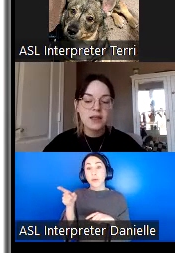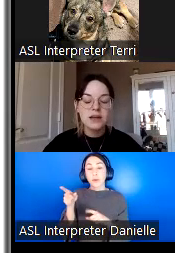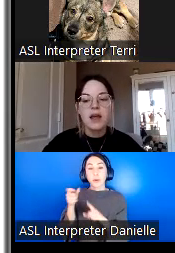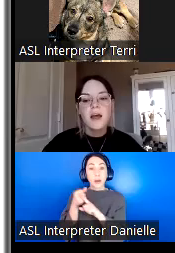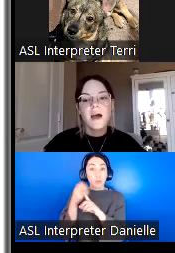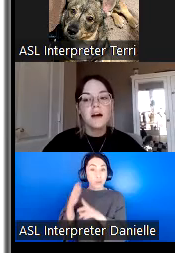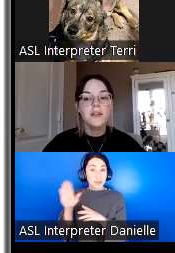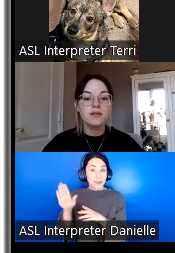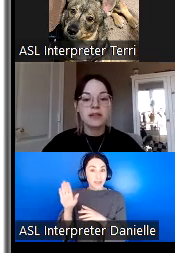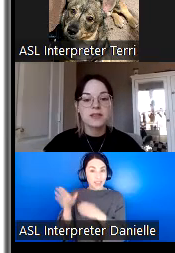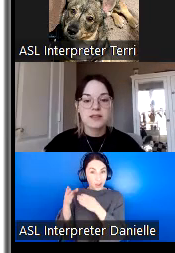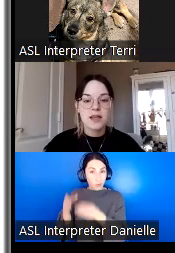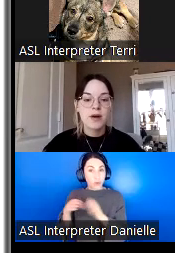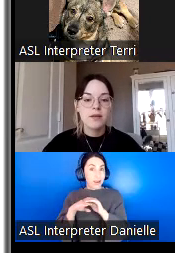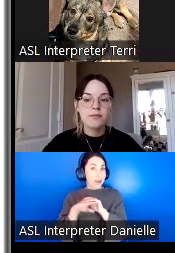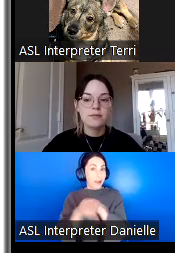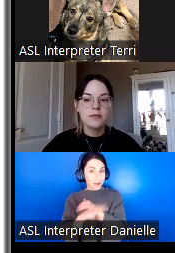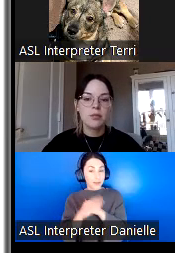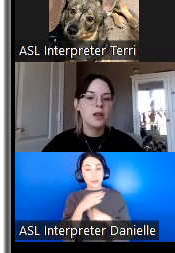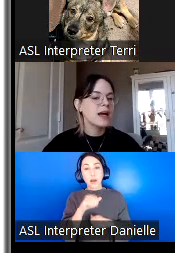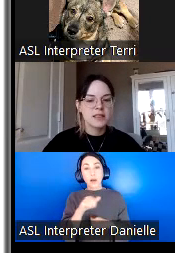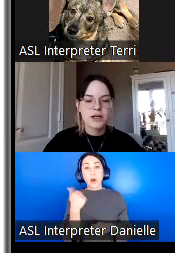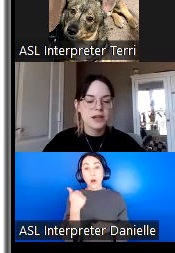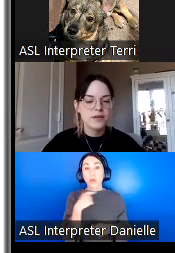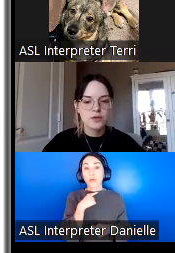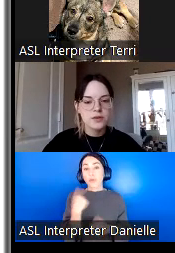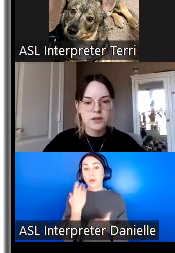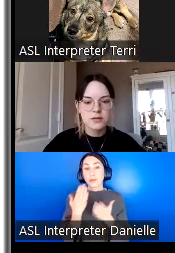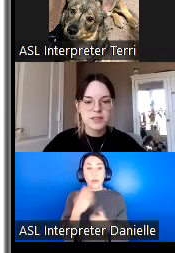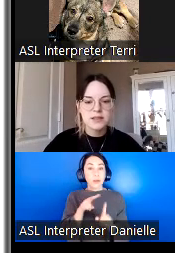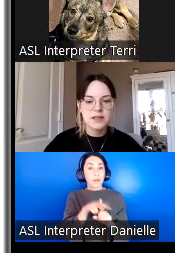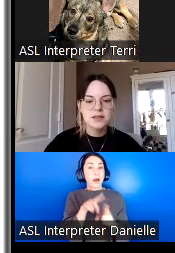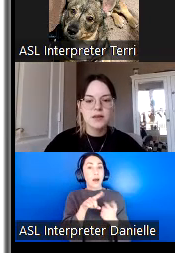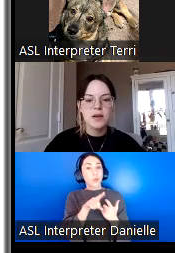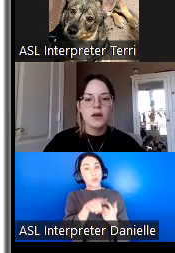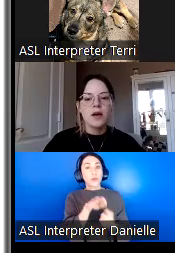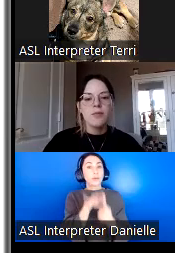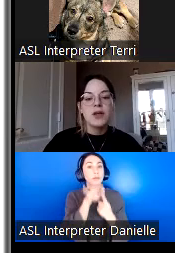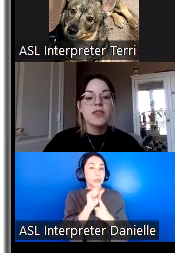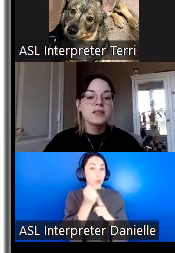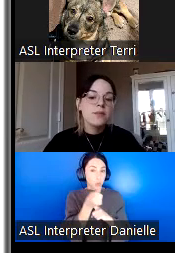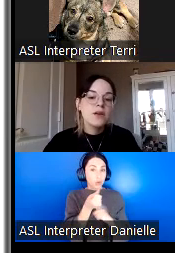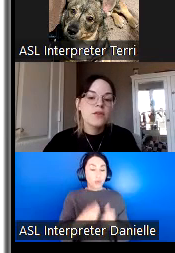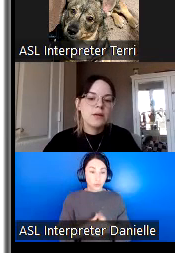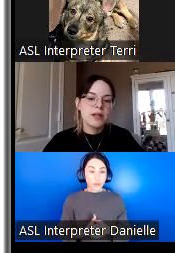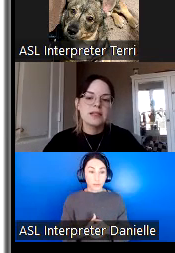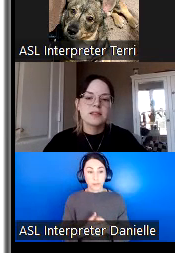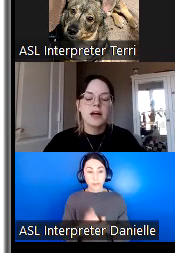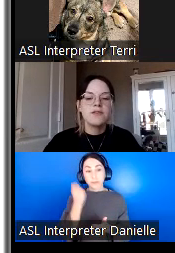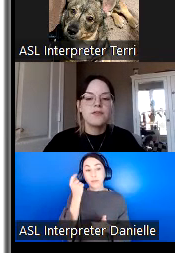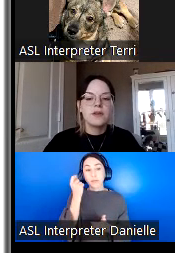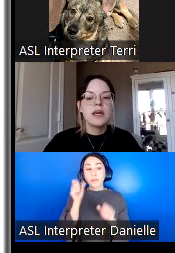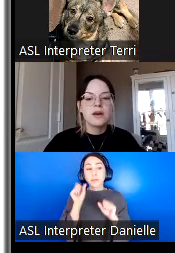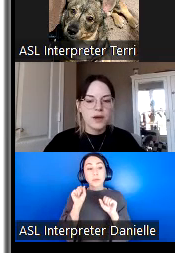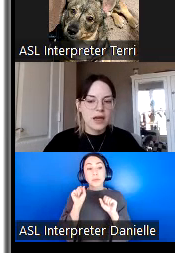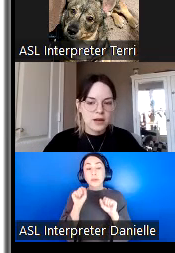to the client and other risks that might apply to their individual circumstances. But this can be a great place